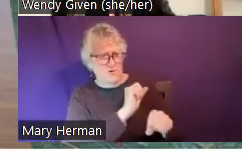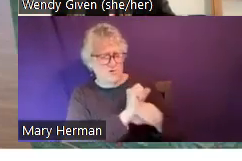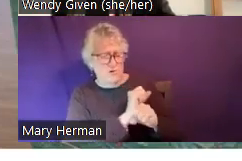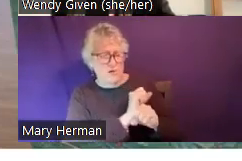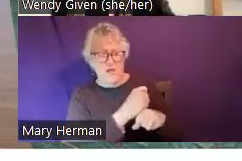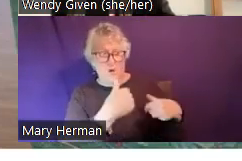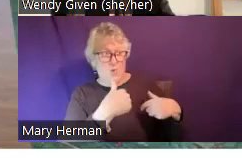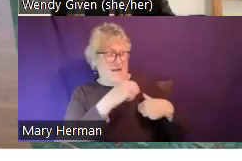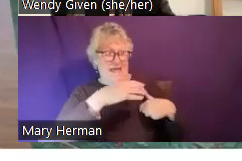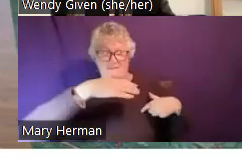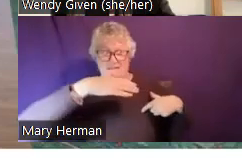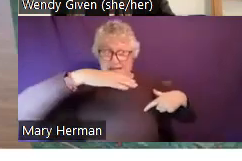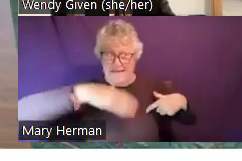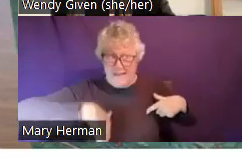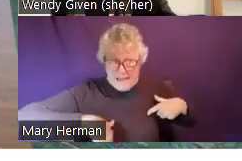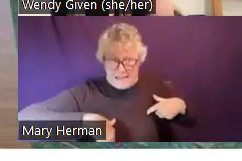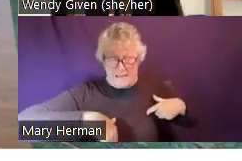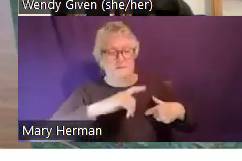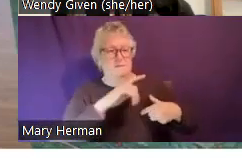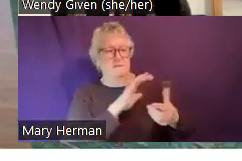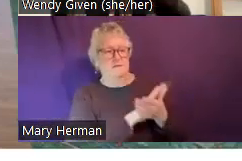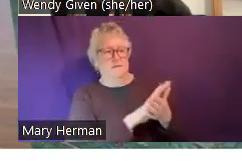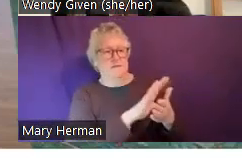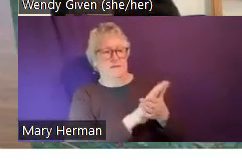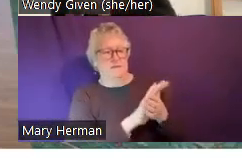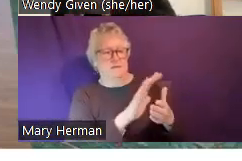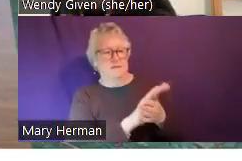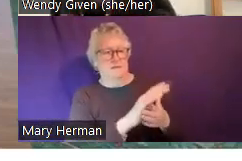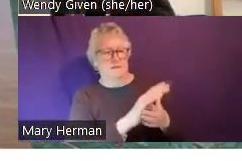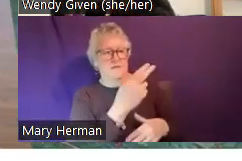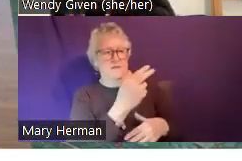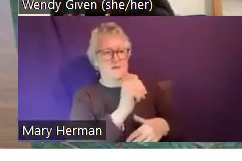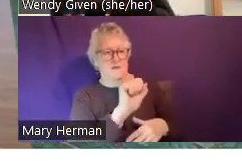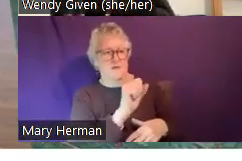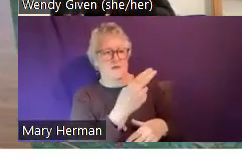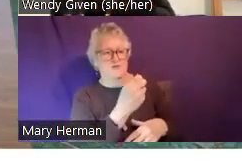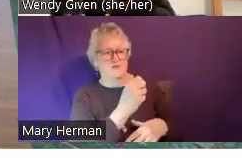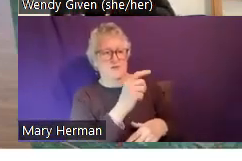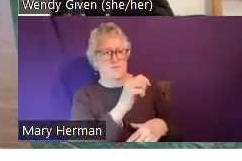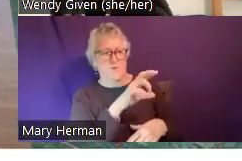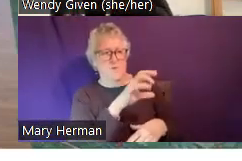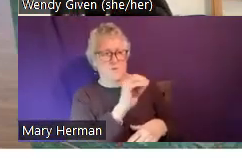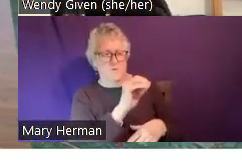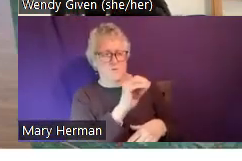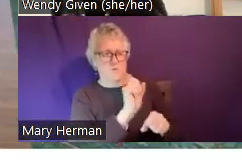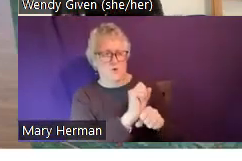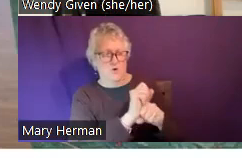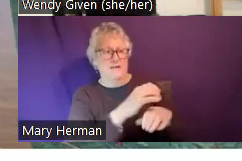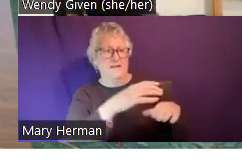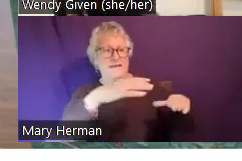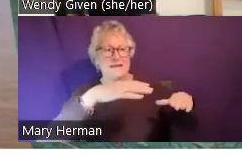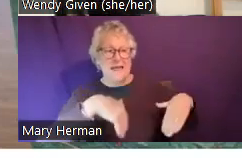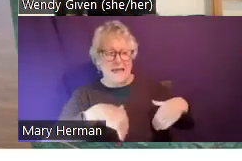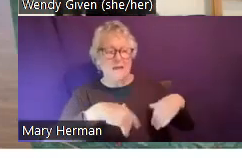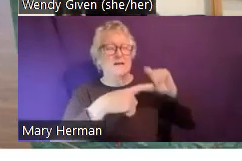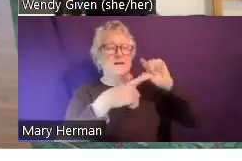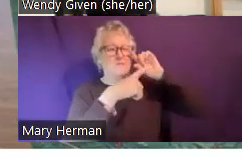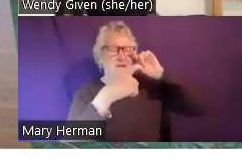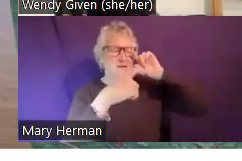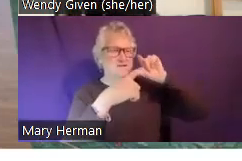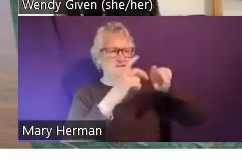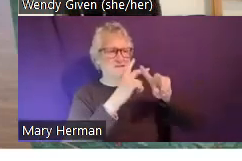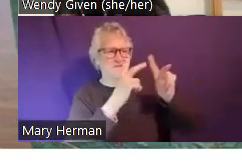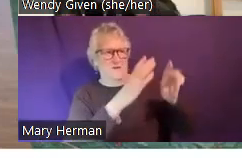yet because of the way it was designed. It's a very vertical piece, but that's definitely something to really take into